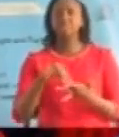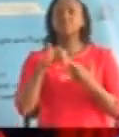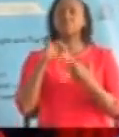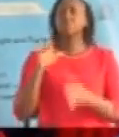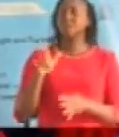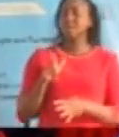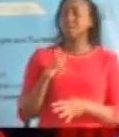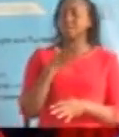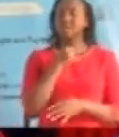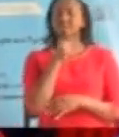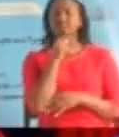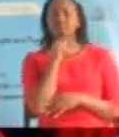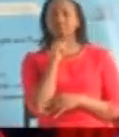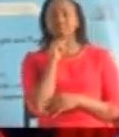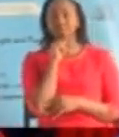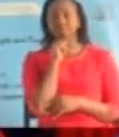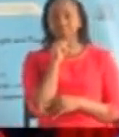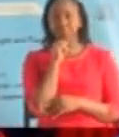gentlemen.